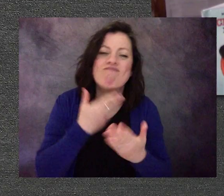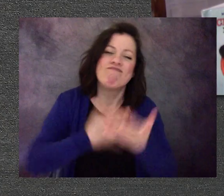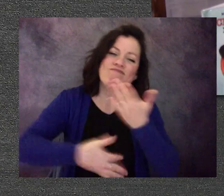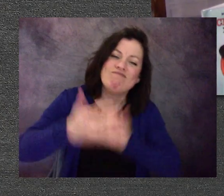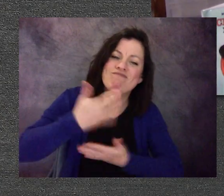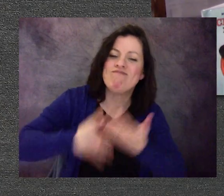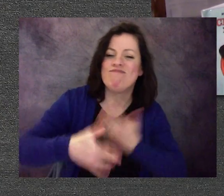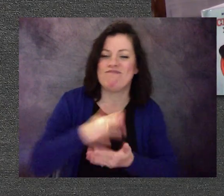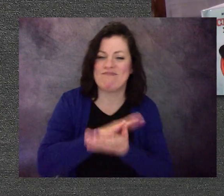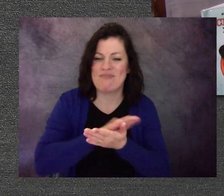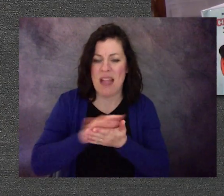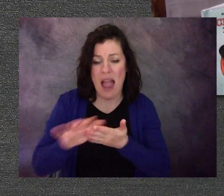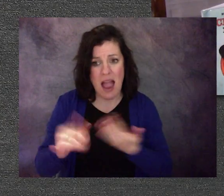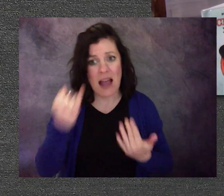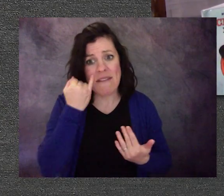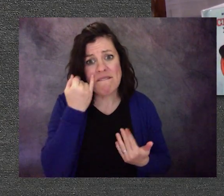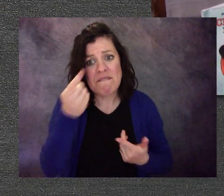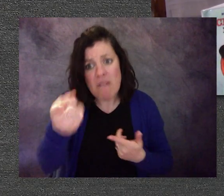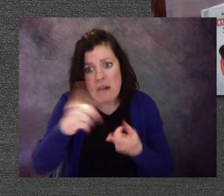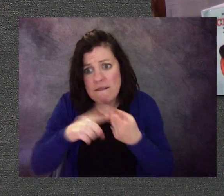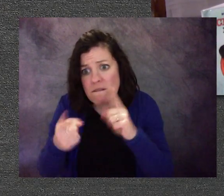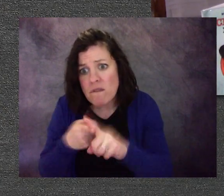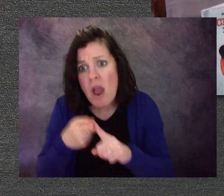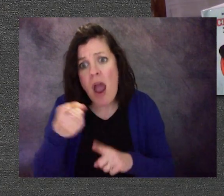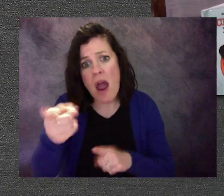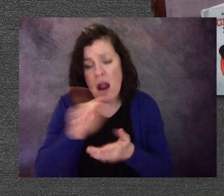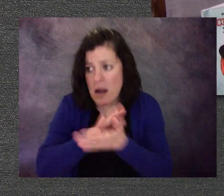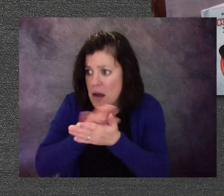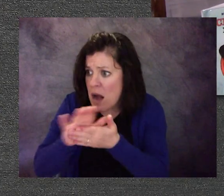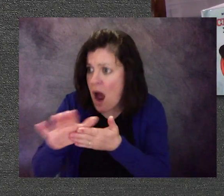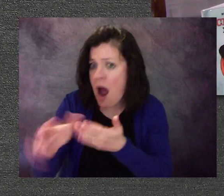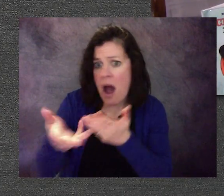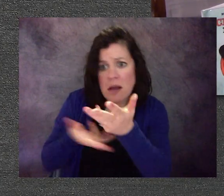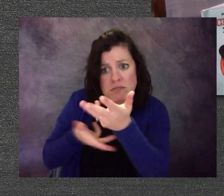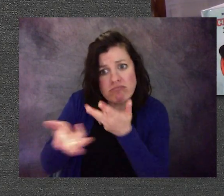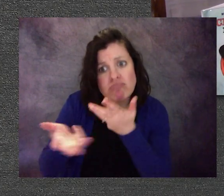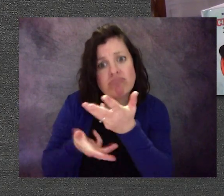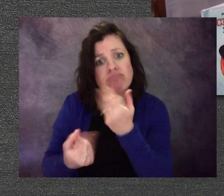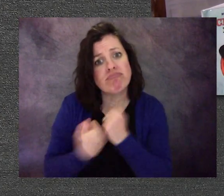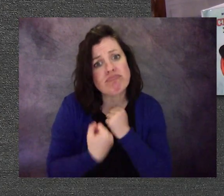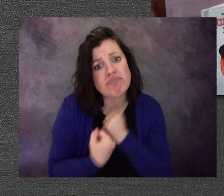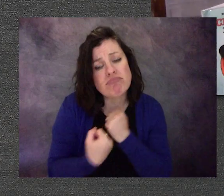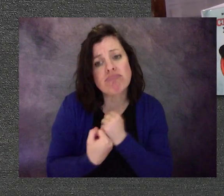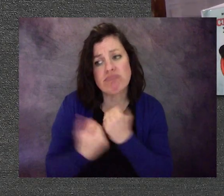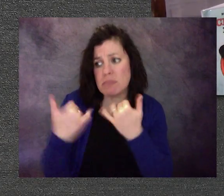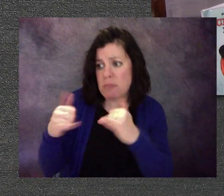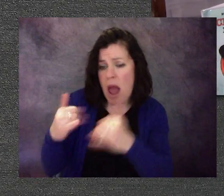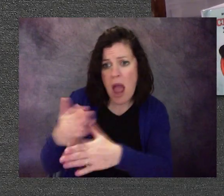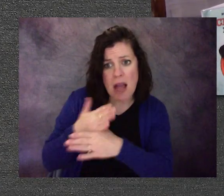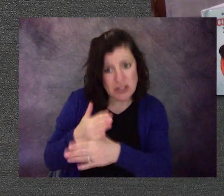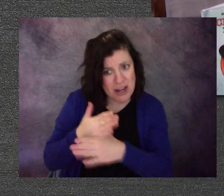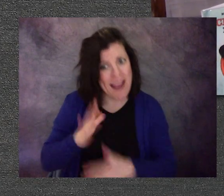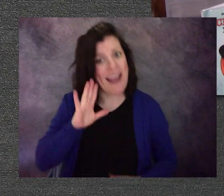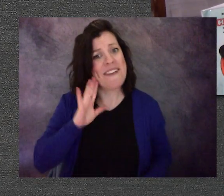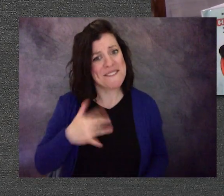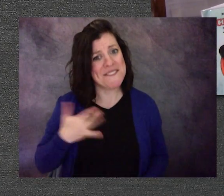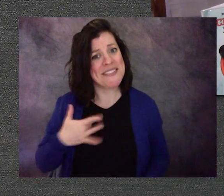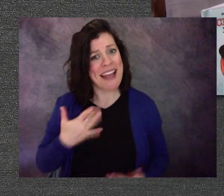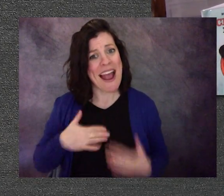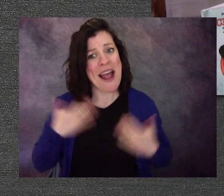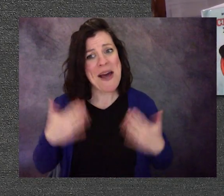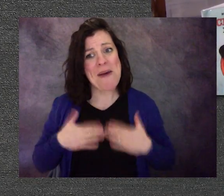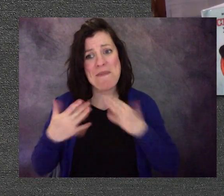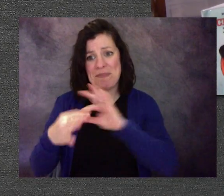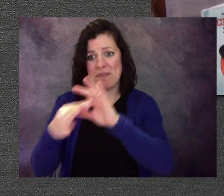play with you, just like Clifford does with Emily Elizabeth? It probably makes you feel happy. And if you are not kind to other people,